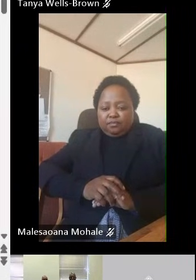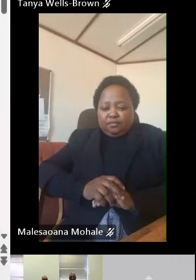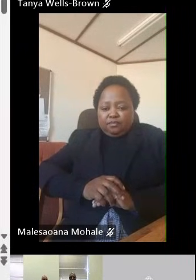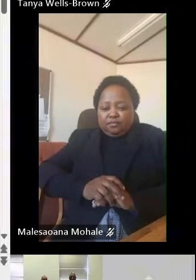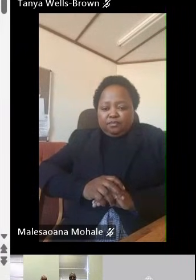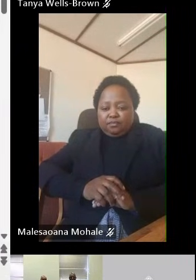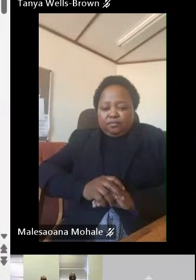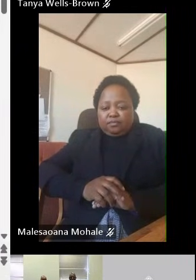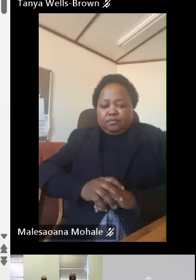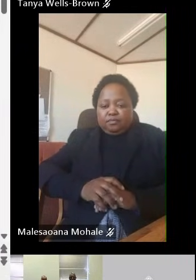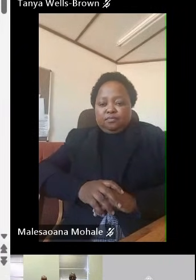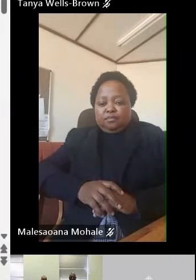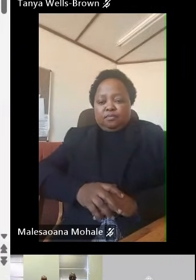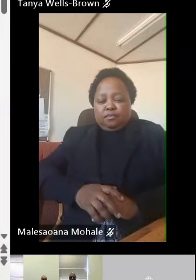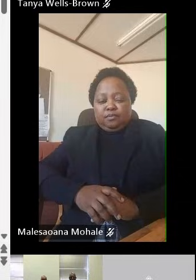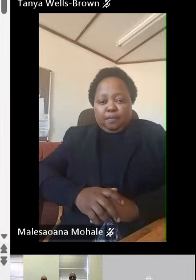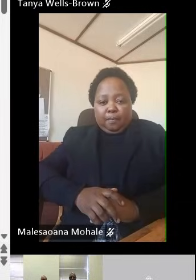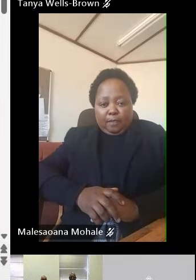Mayor Refile?